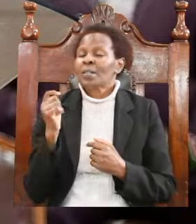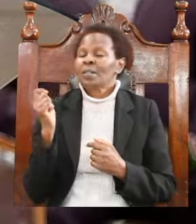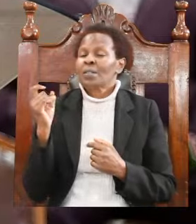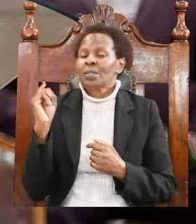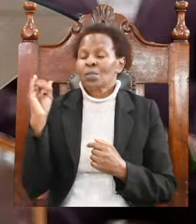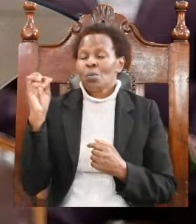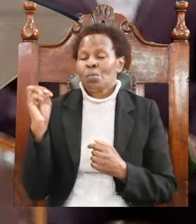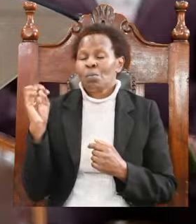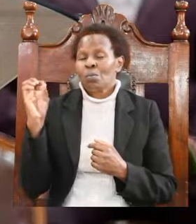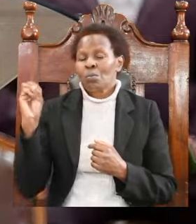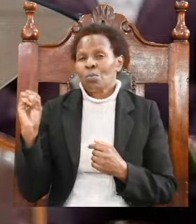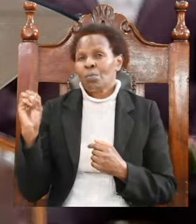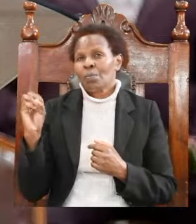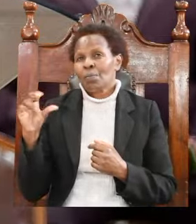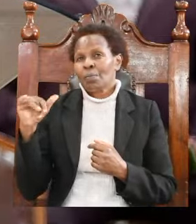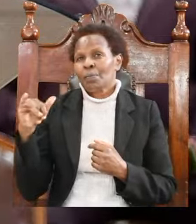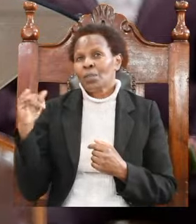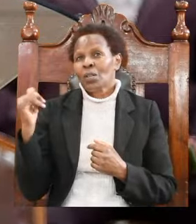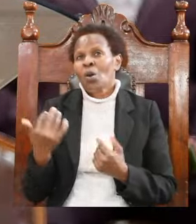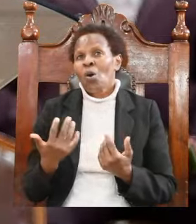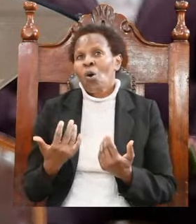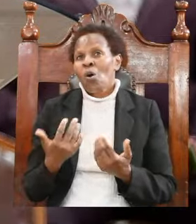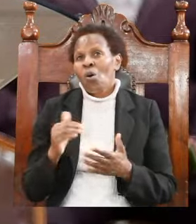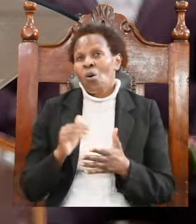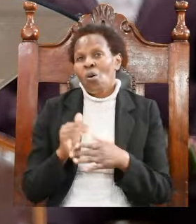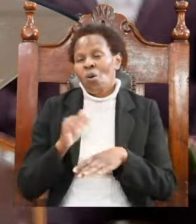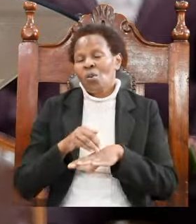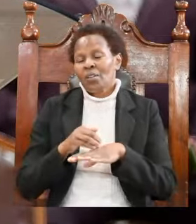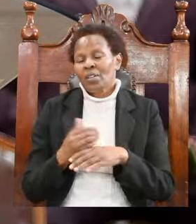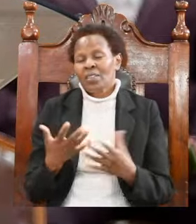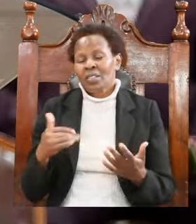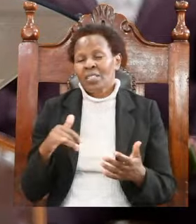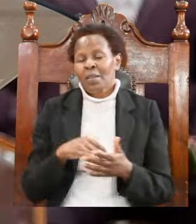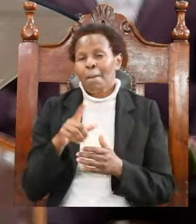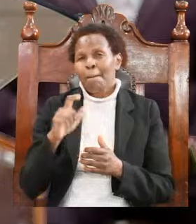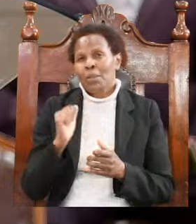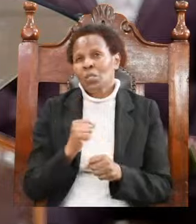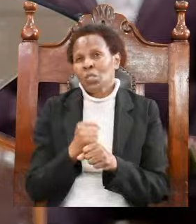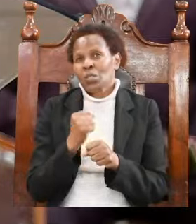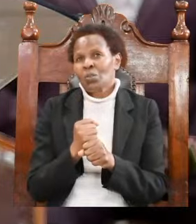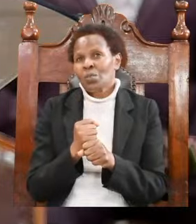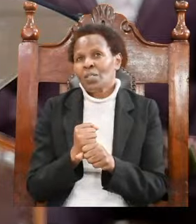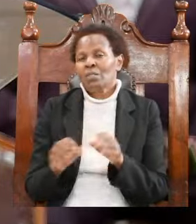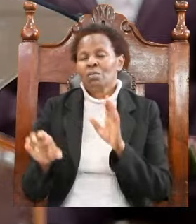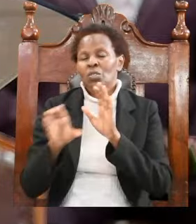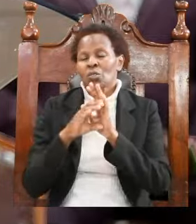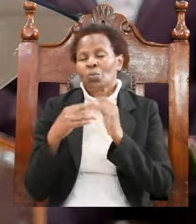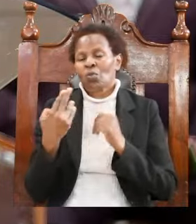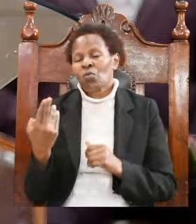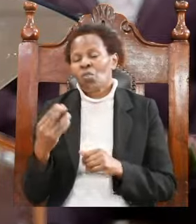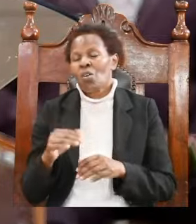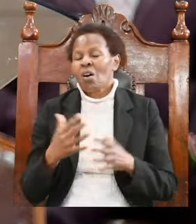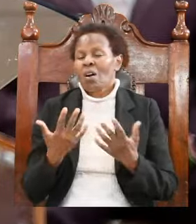supposed to do. And when you check in chapter 4, just like the way